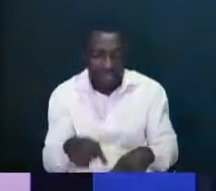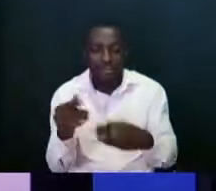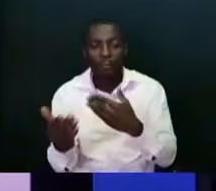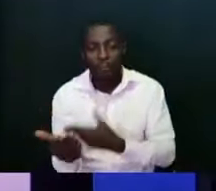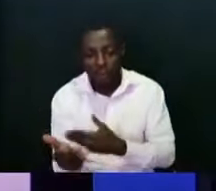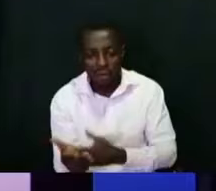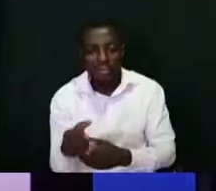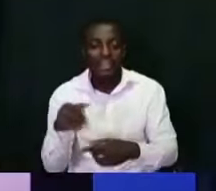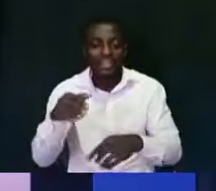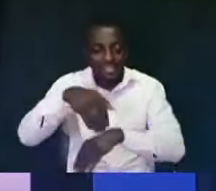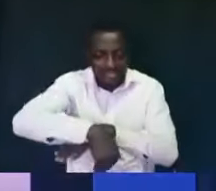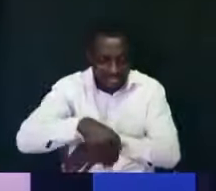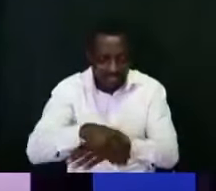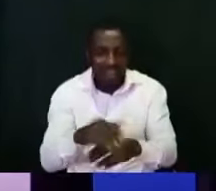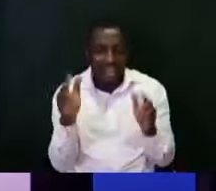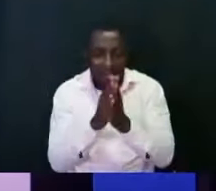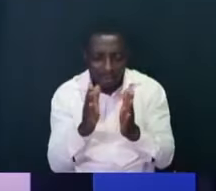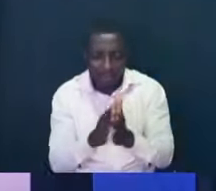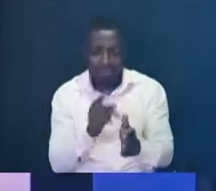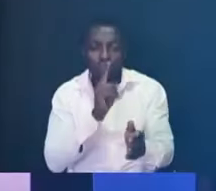the planet that we desire